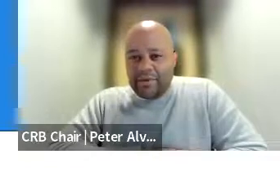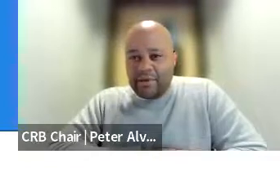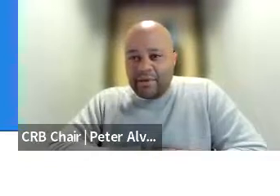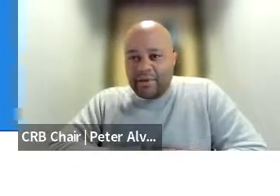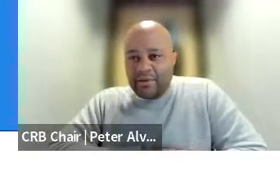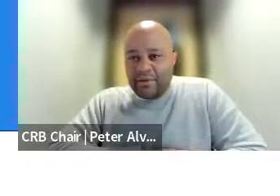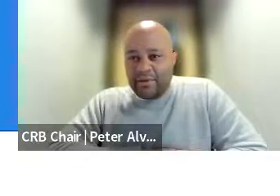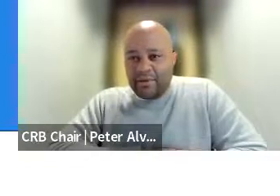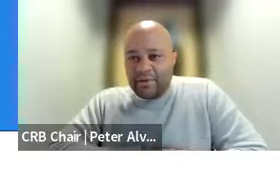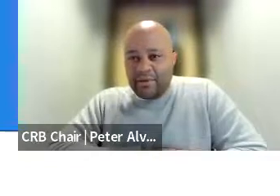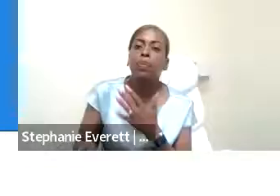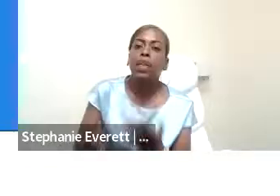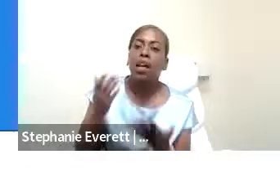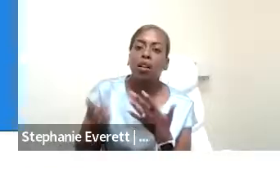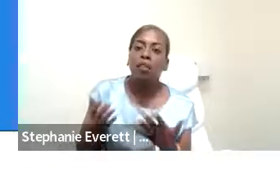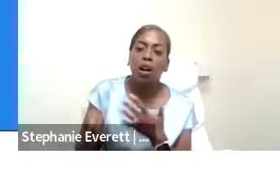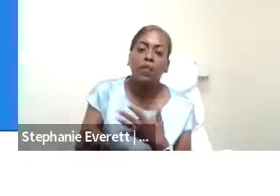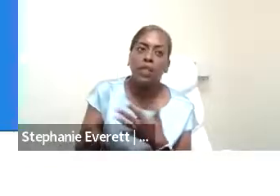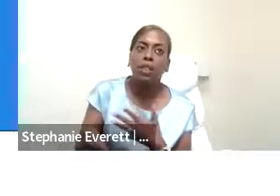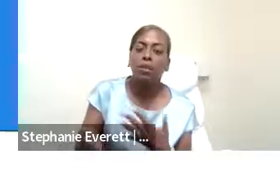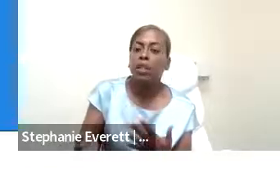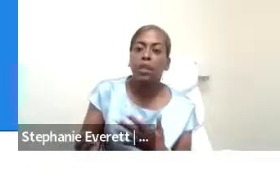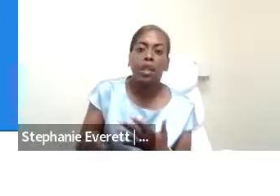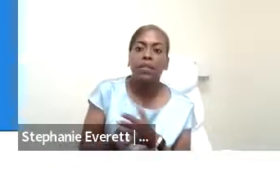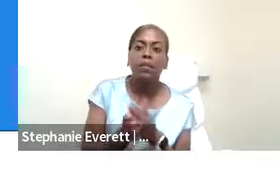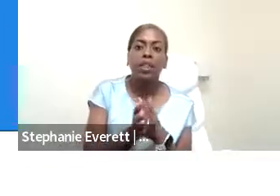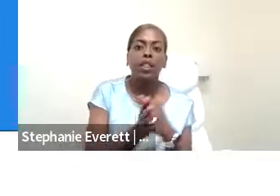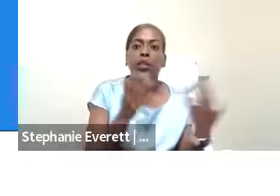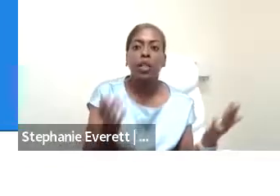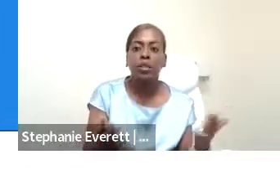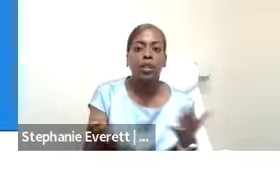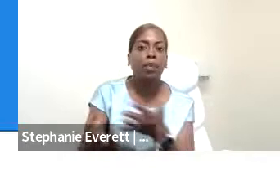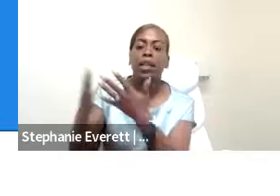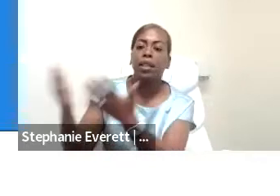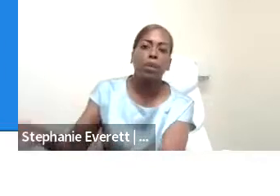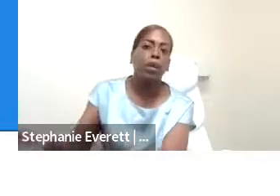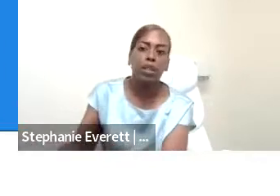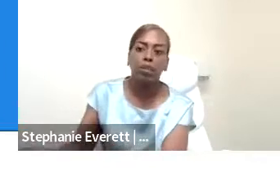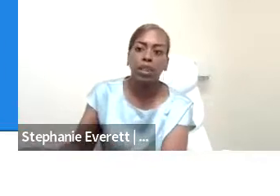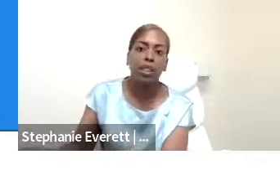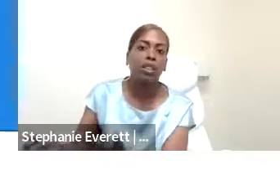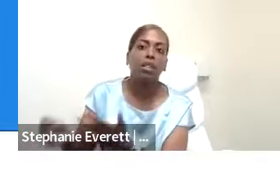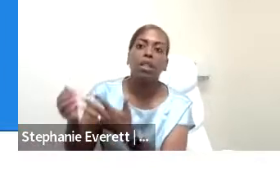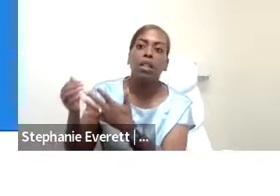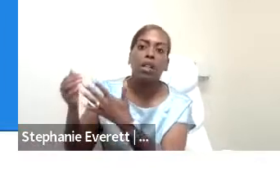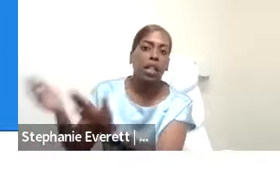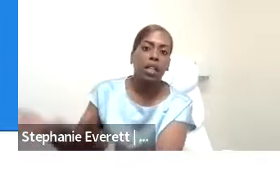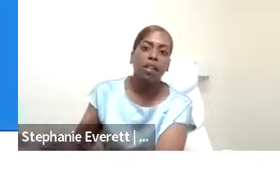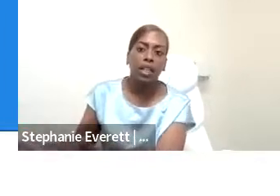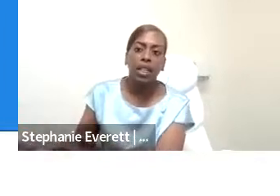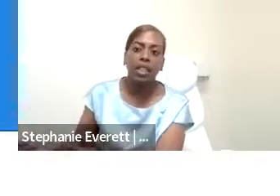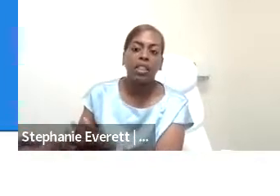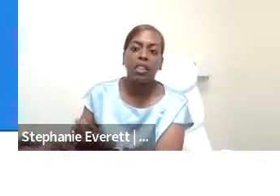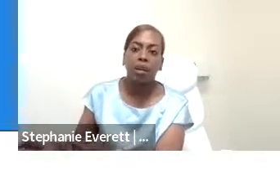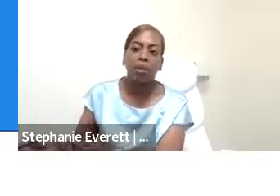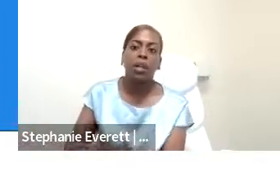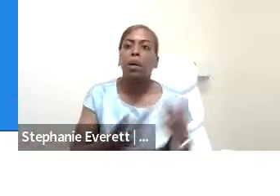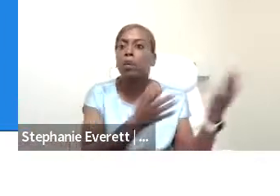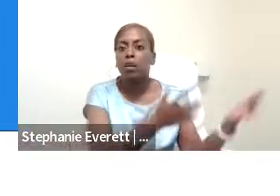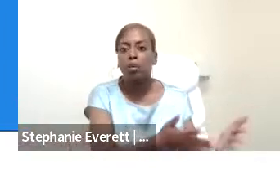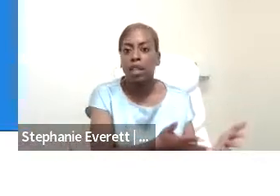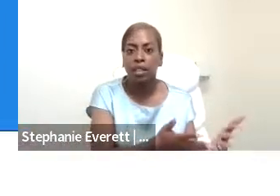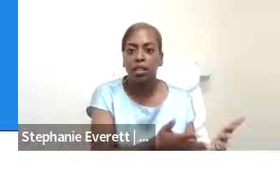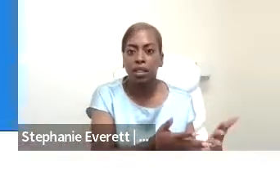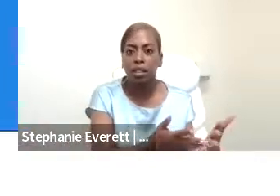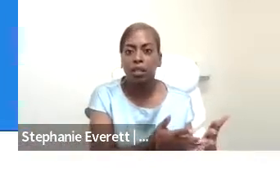Director Everett? Yes, but I obviously would, if something new comes up, like the post-commission and their regulations coming up,